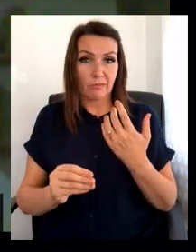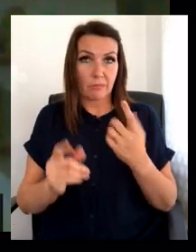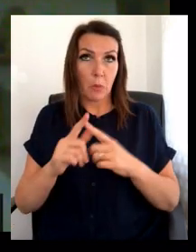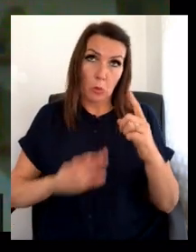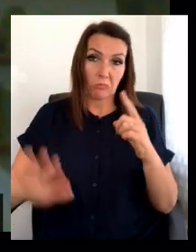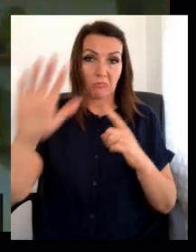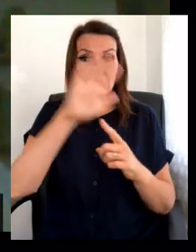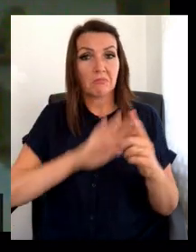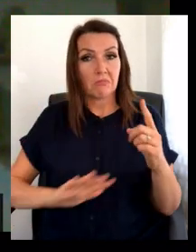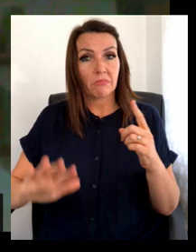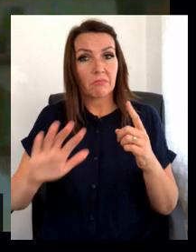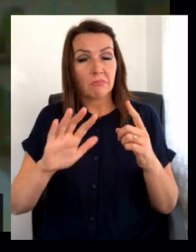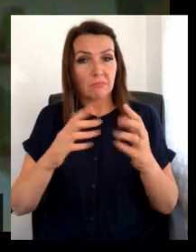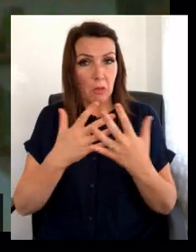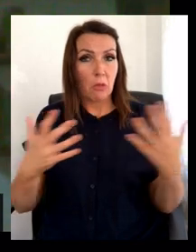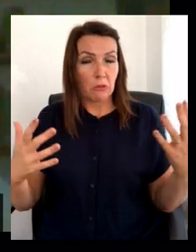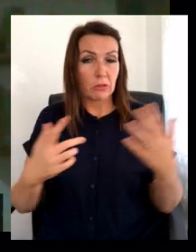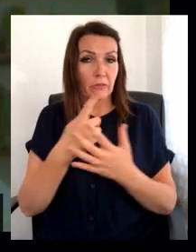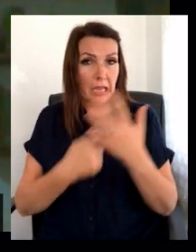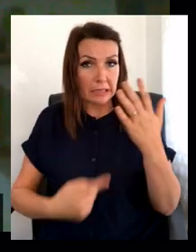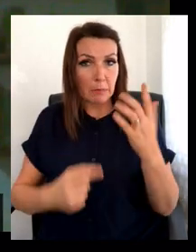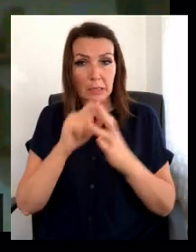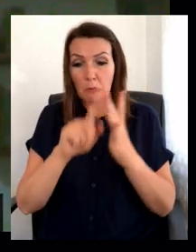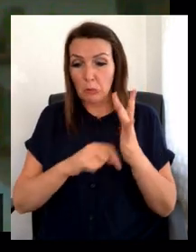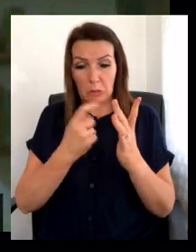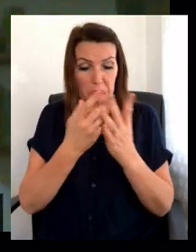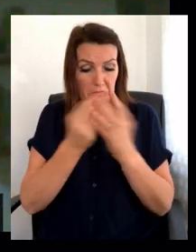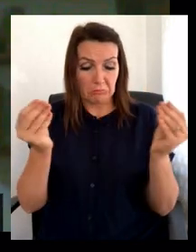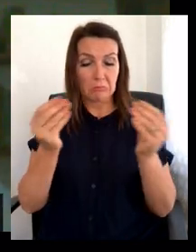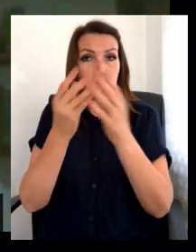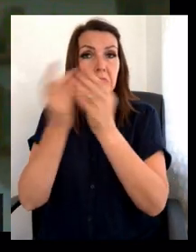many independent projects,